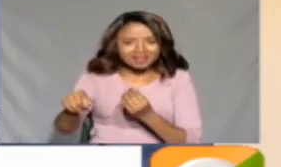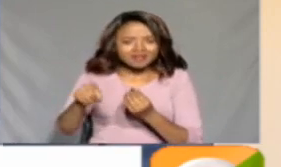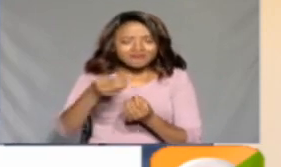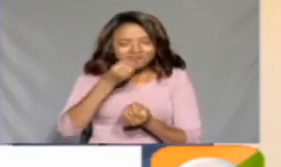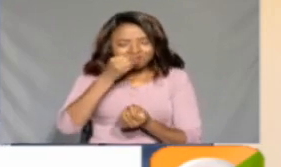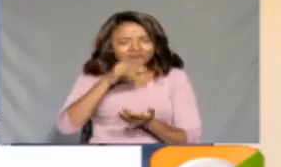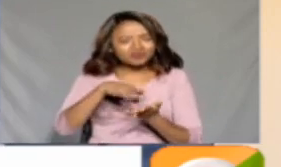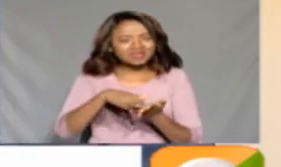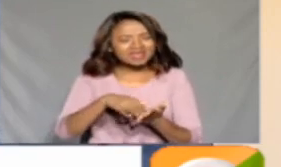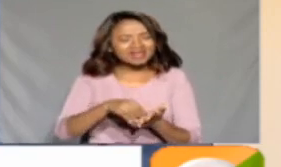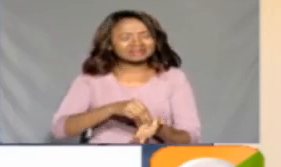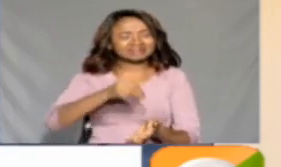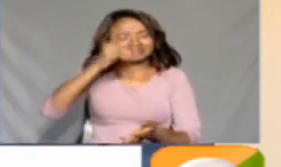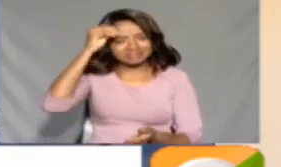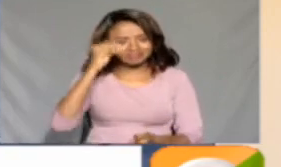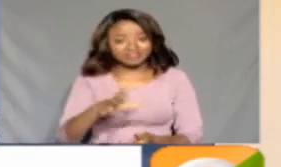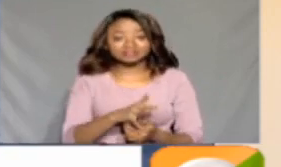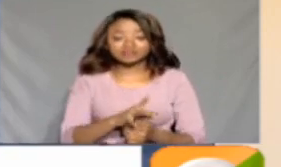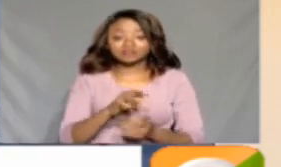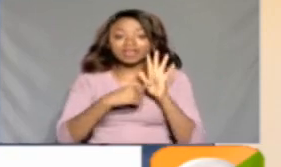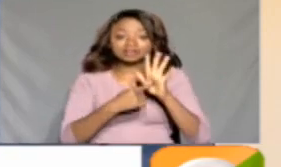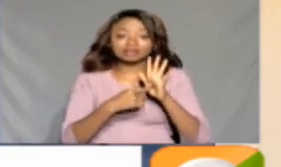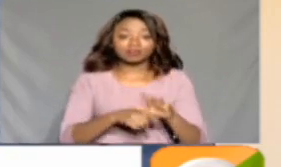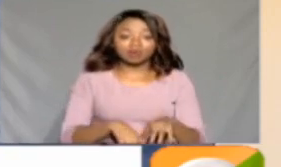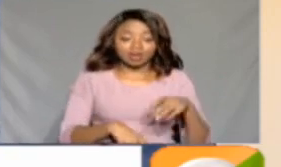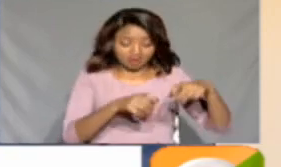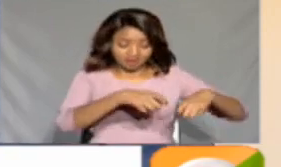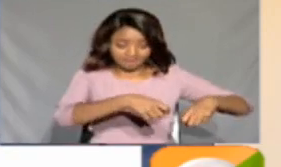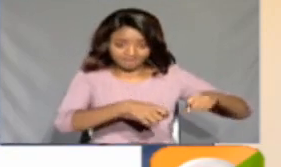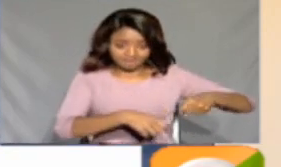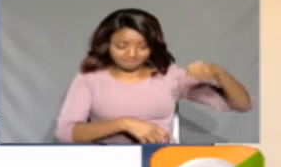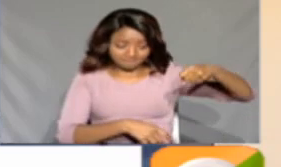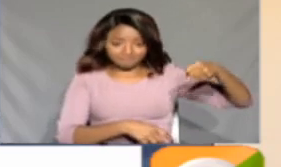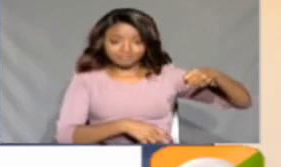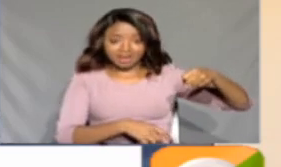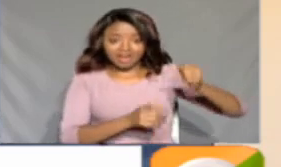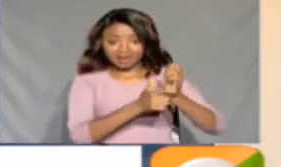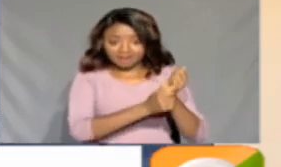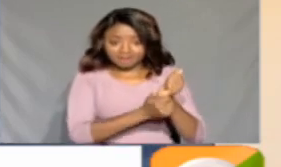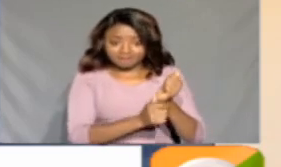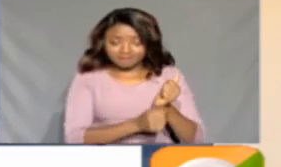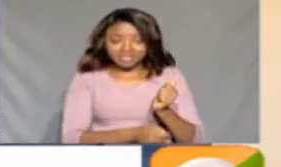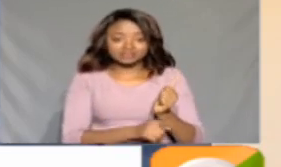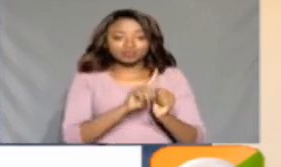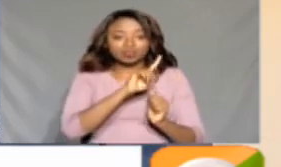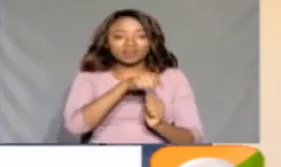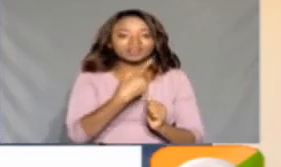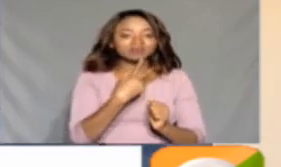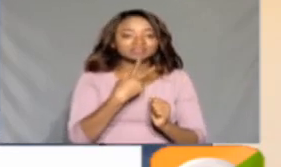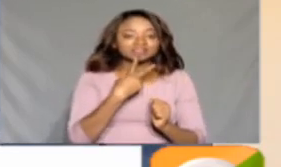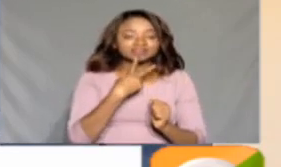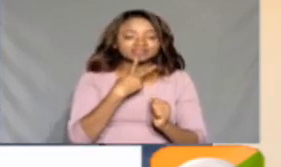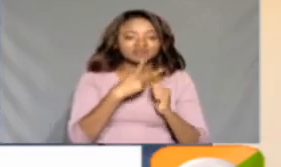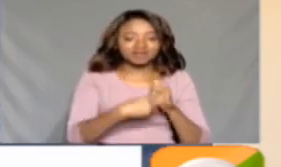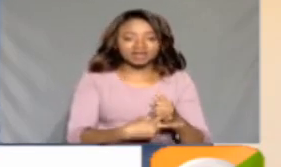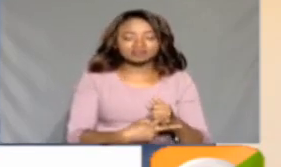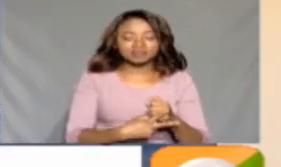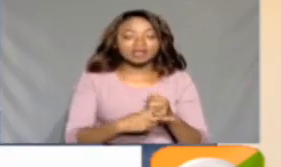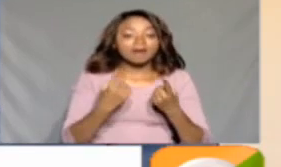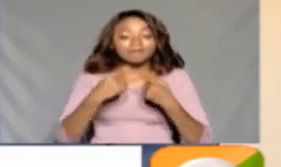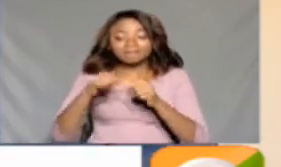any other country in the region. For example, one bag of maize is 1,700 shillings in Uganda, and it is 3,400 here.